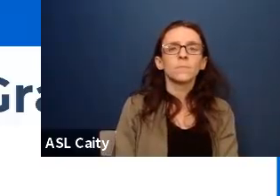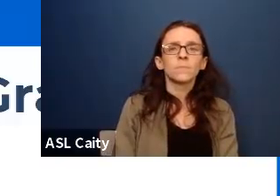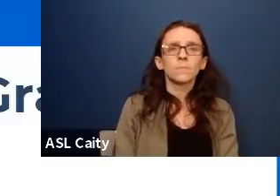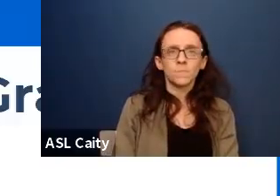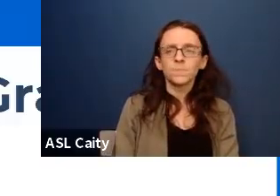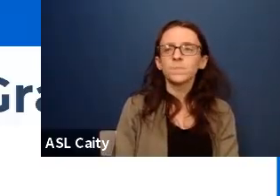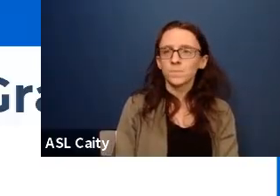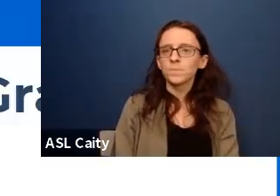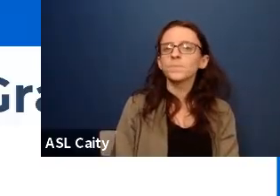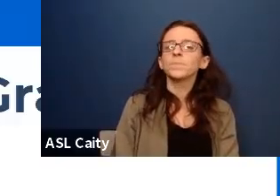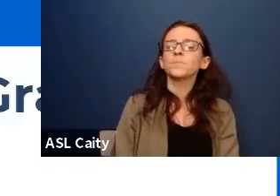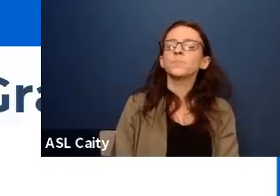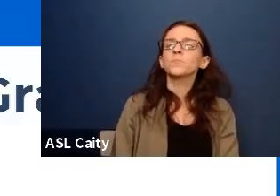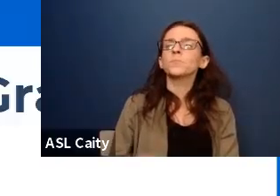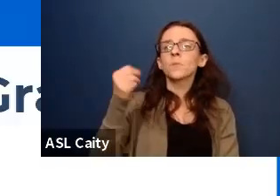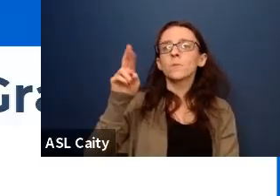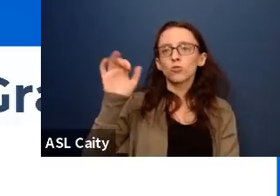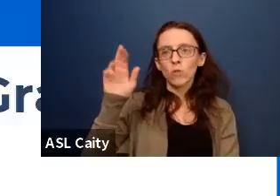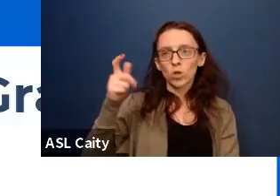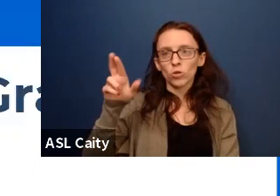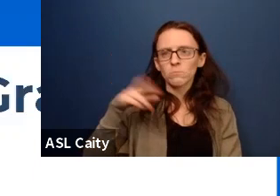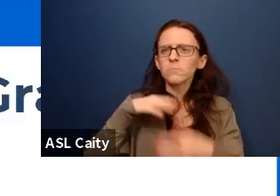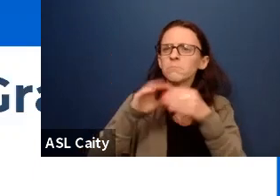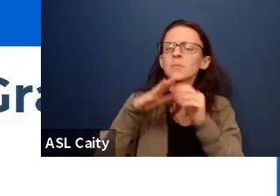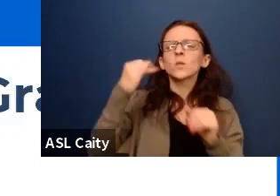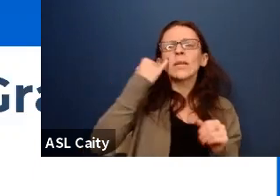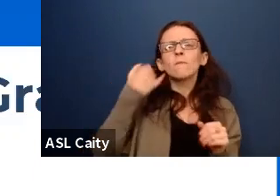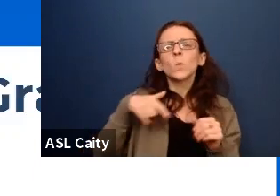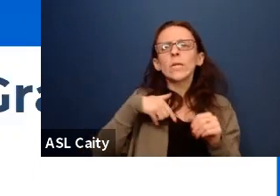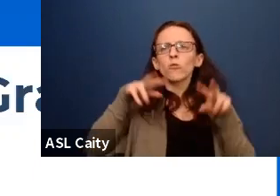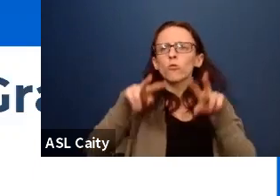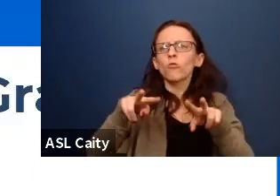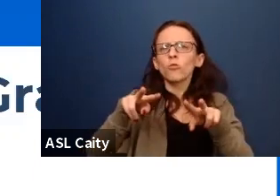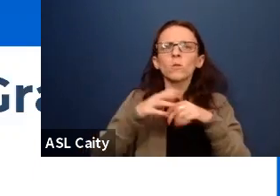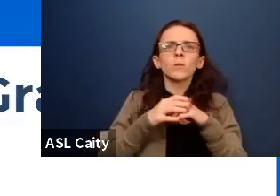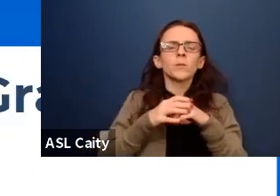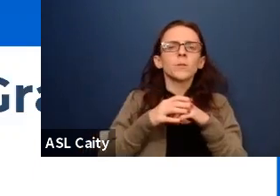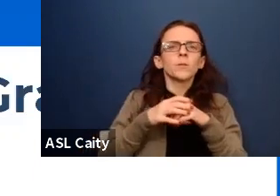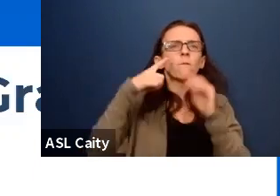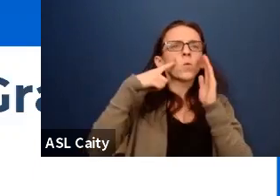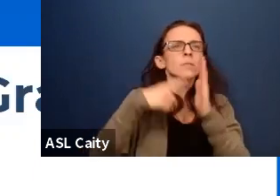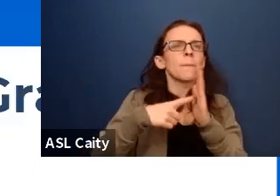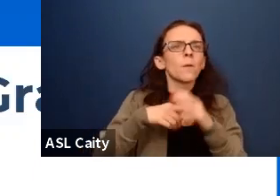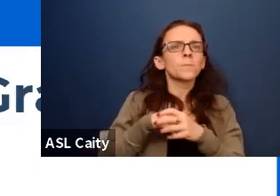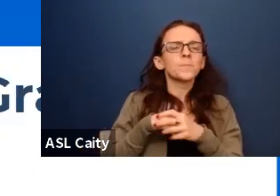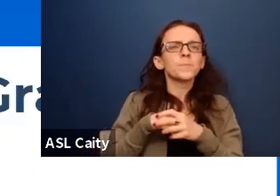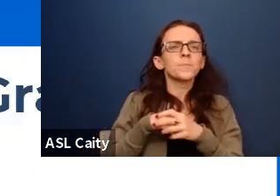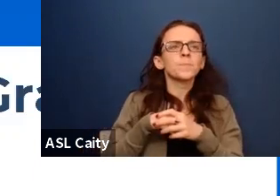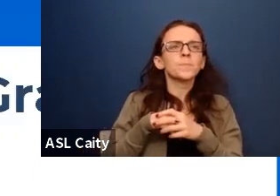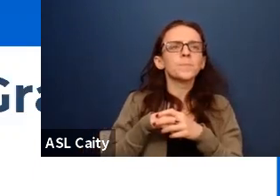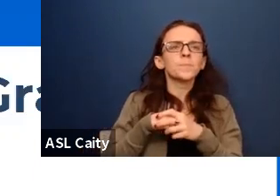And if we were looking, say, at the tiers 1 and